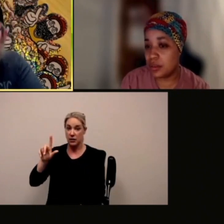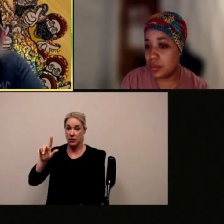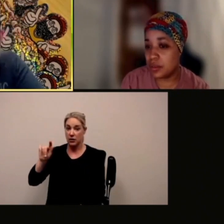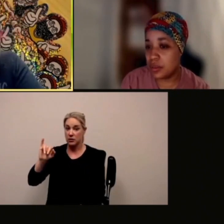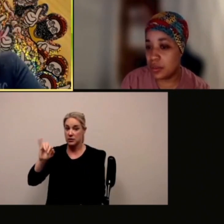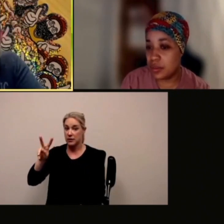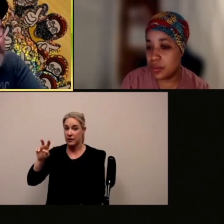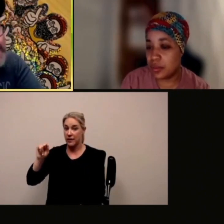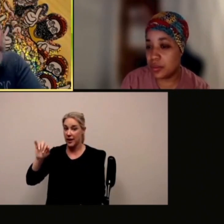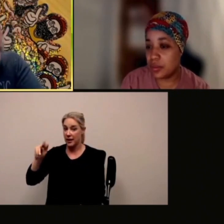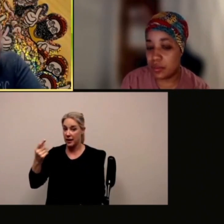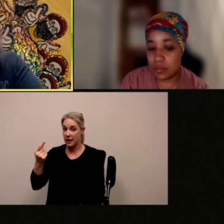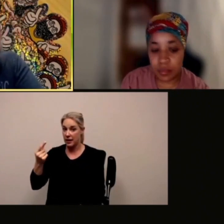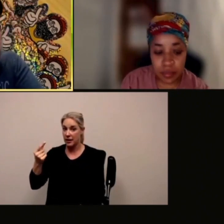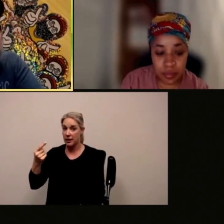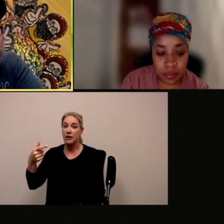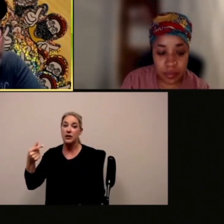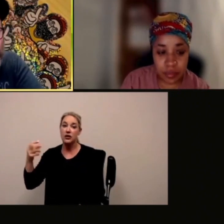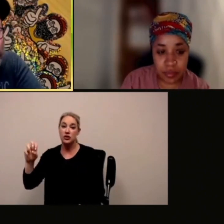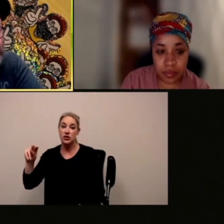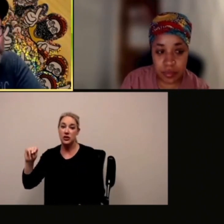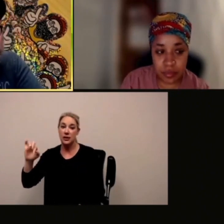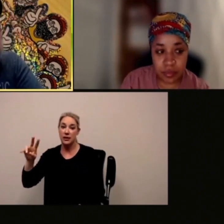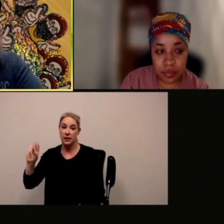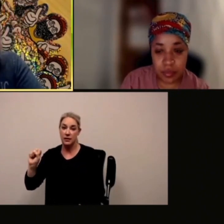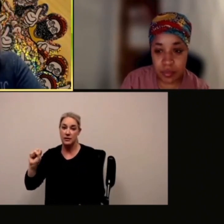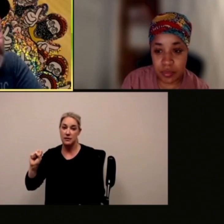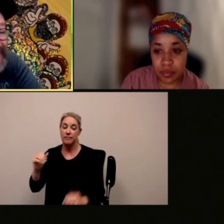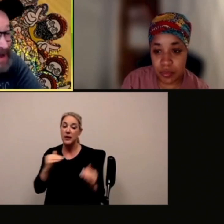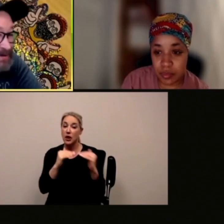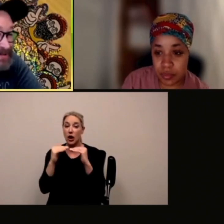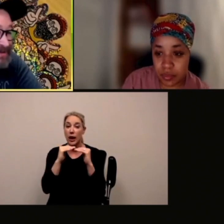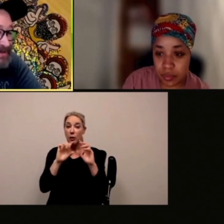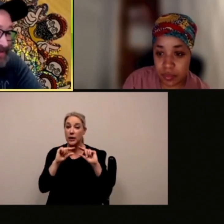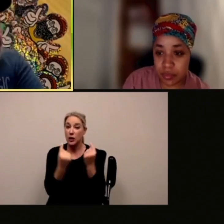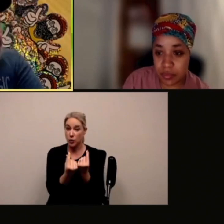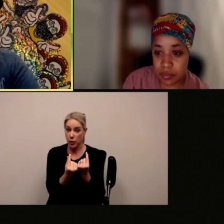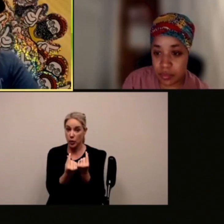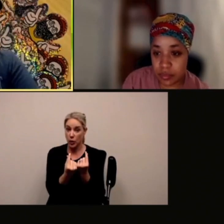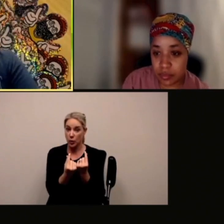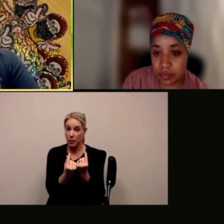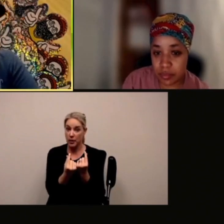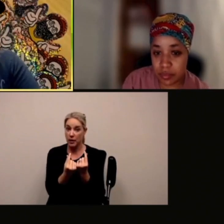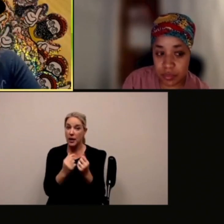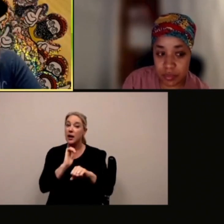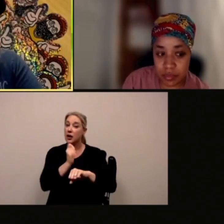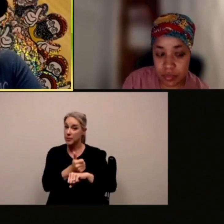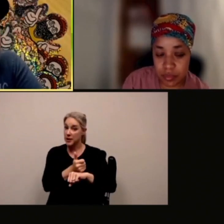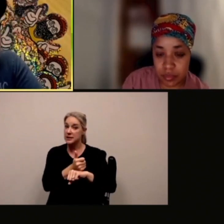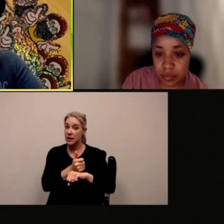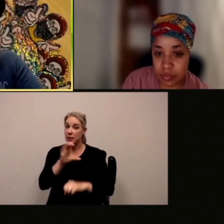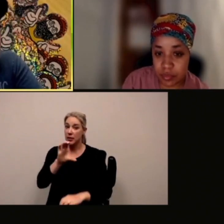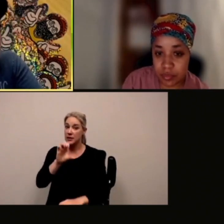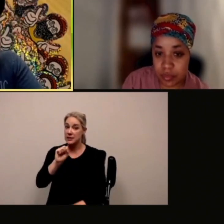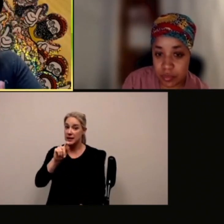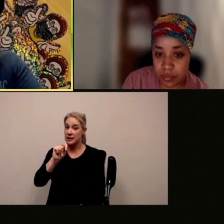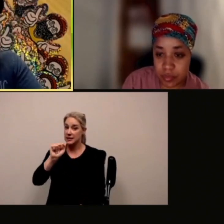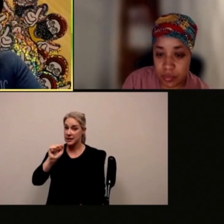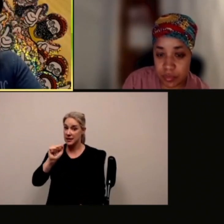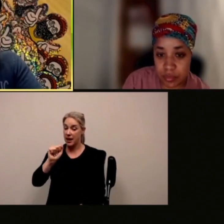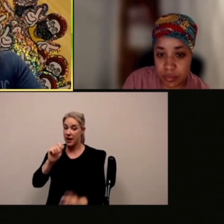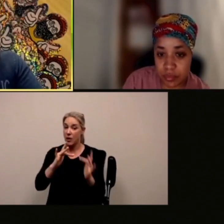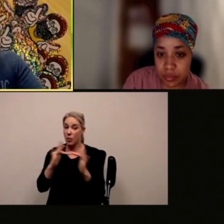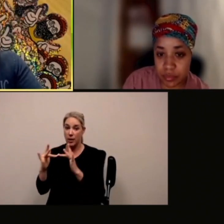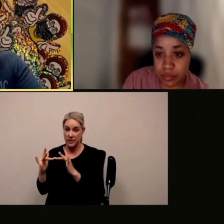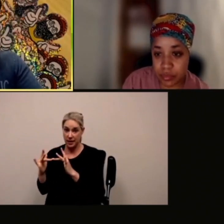To start things off, yeah. So in our equity group, and this is something that I think will be housed on the CSTA website. The equity fellows